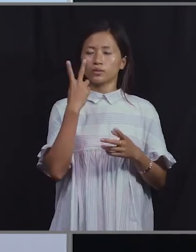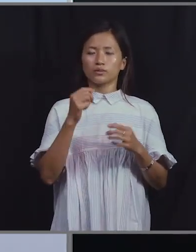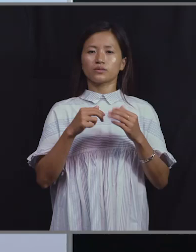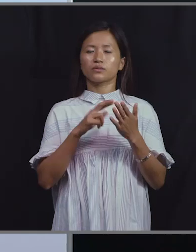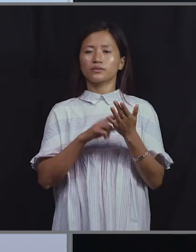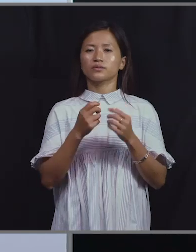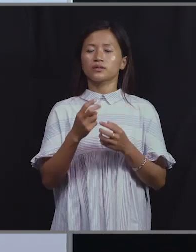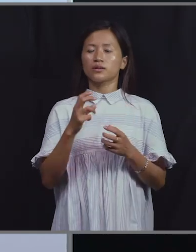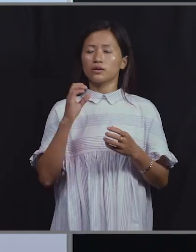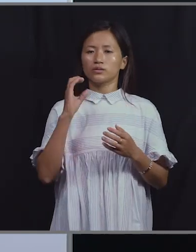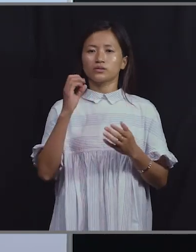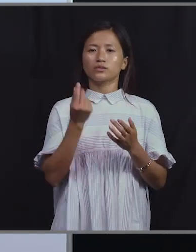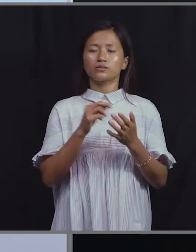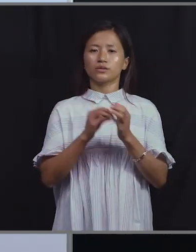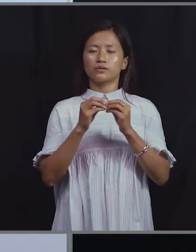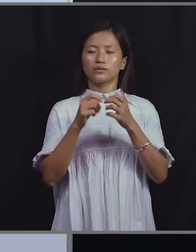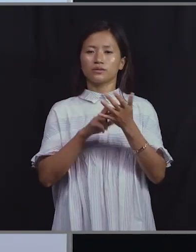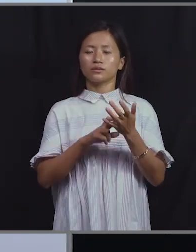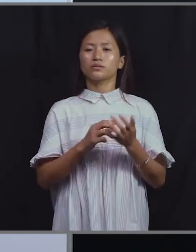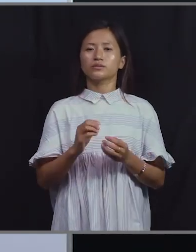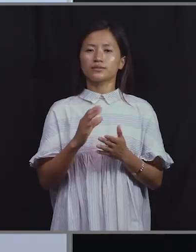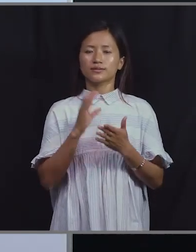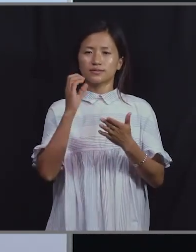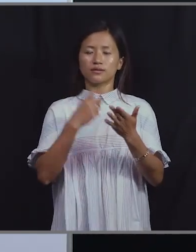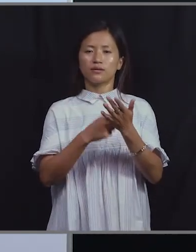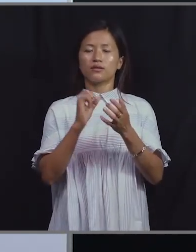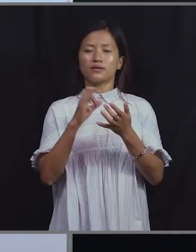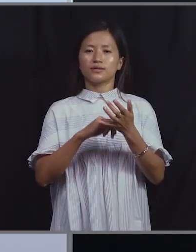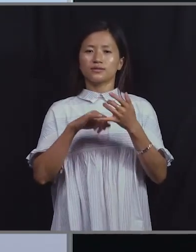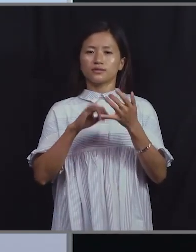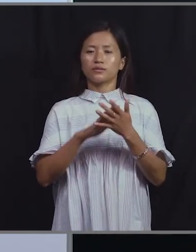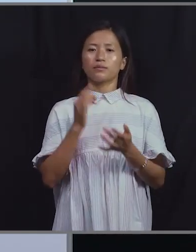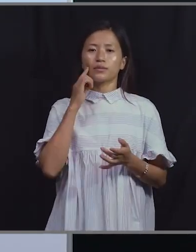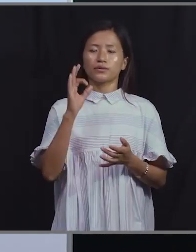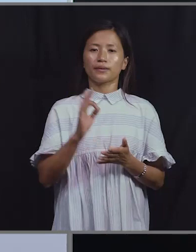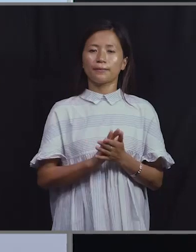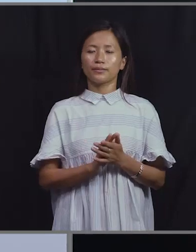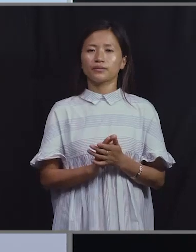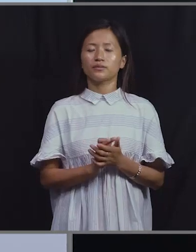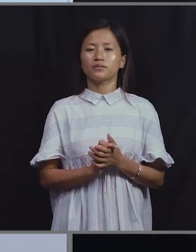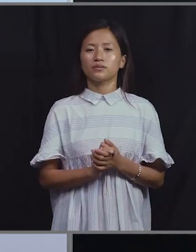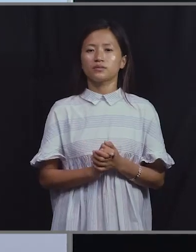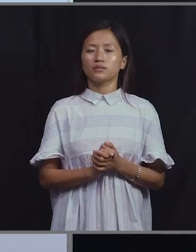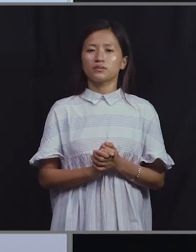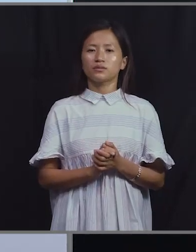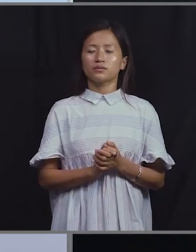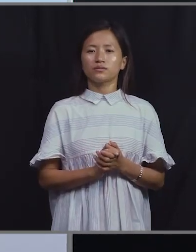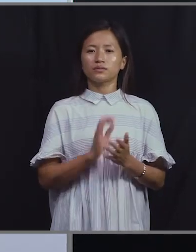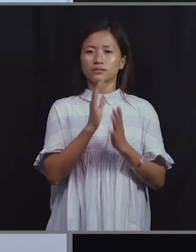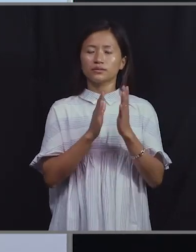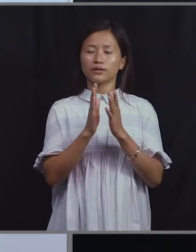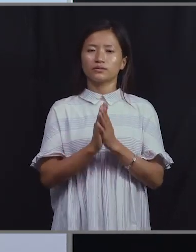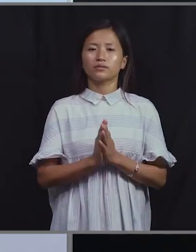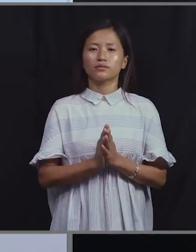is the Cuban crisis. And under the Cuban crisis, we have an important impact, that is the signing of